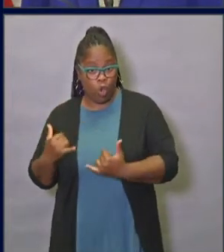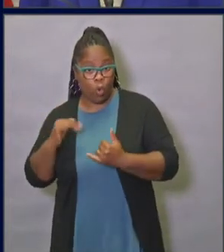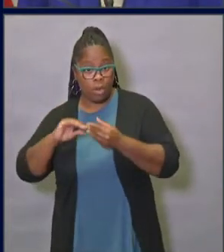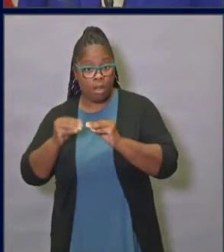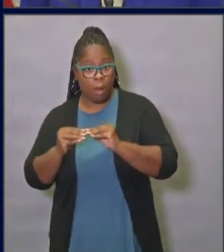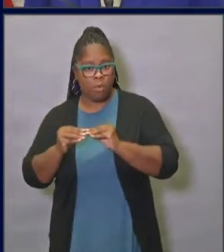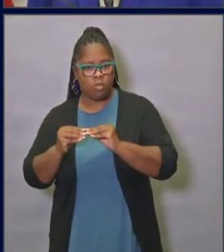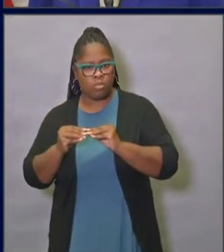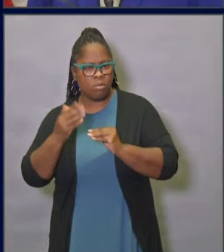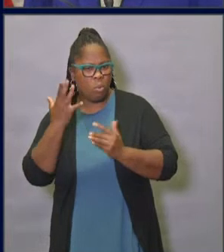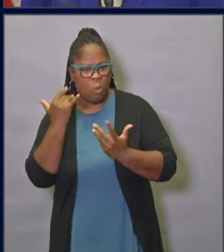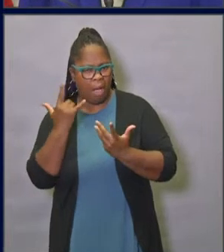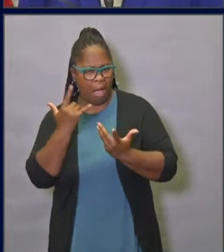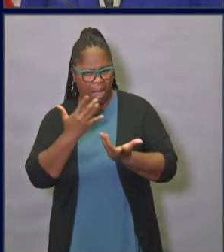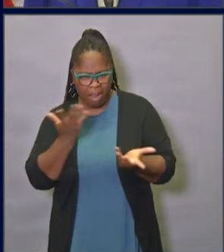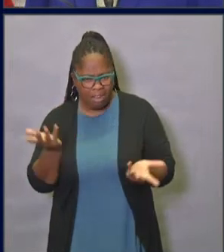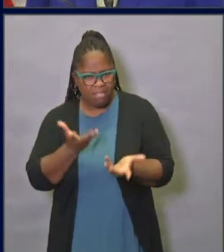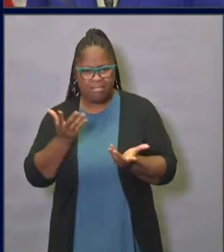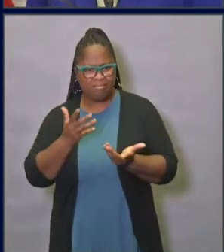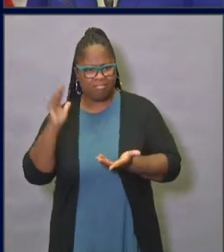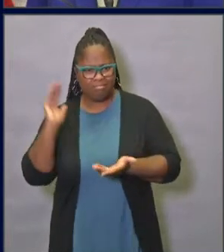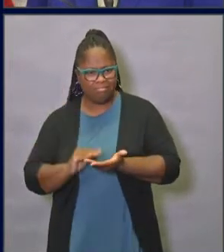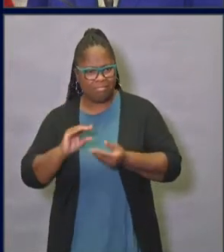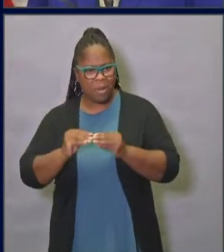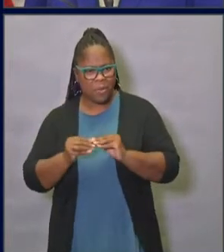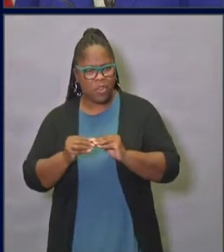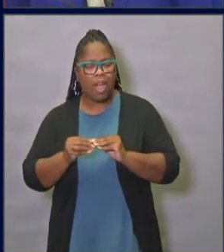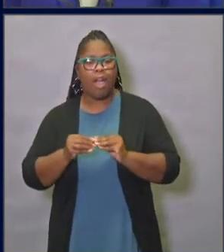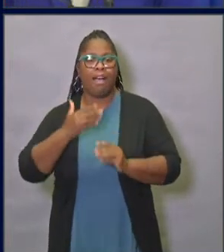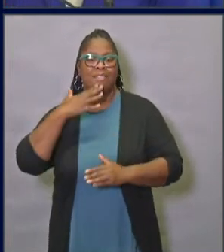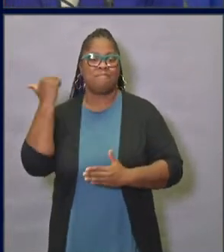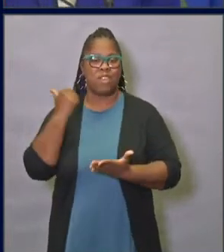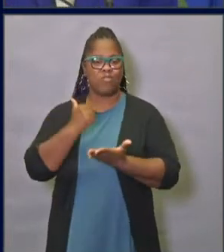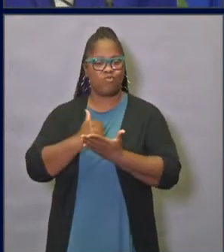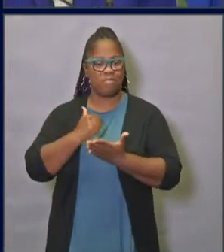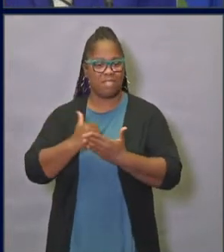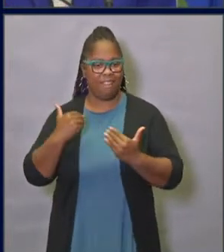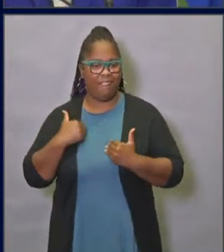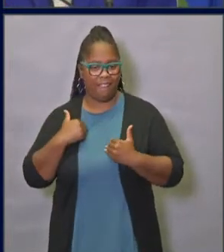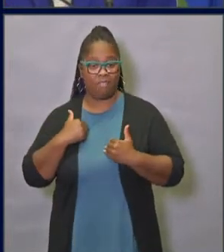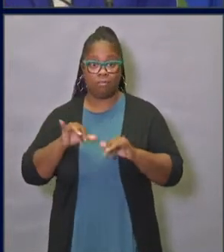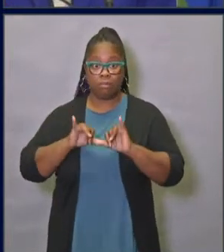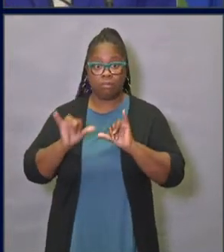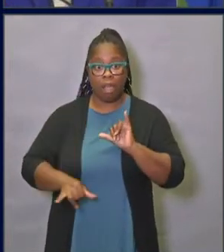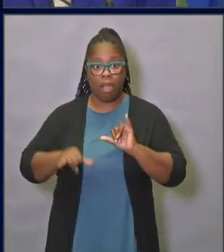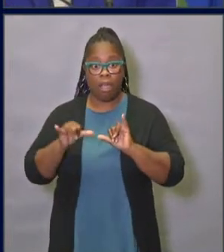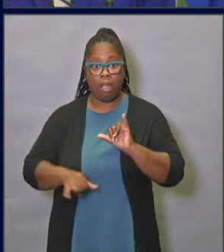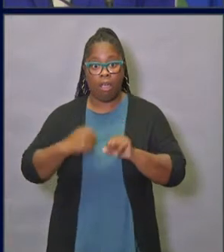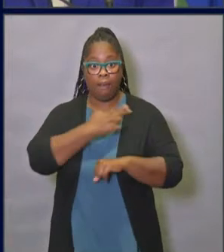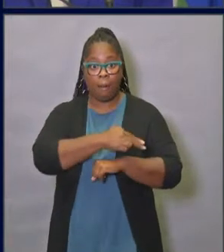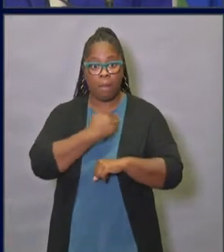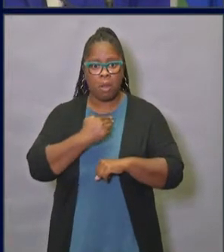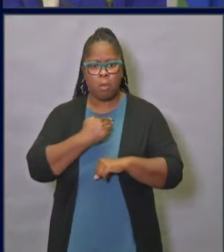part better treatments that result in shorter lengths of hospital stays. Next slide.